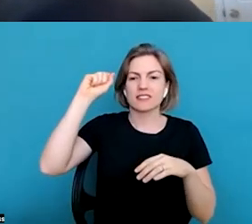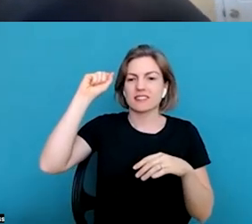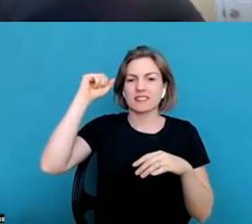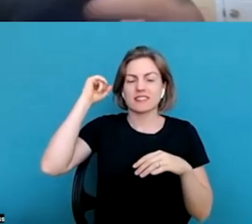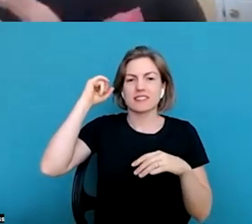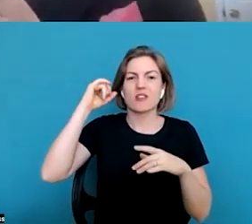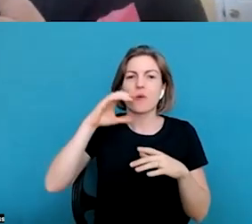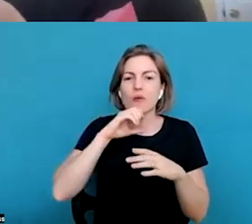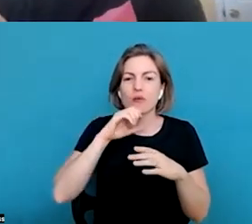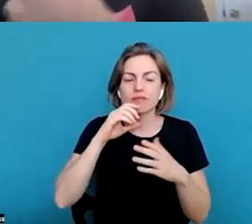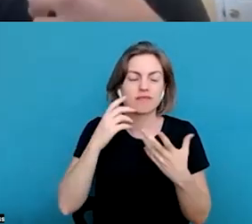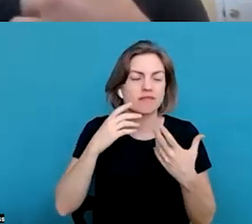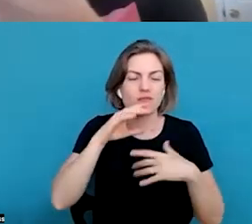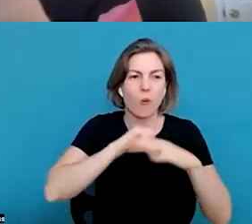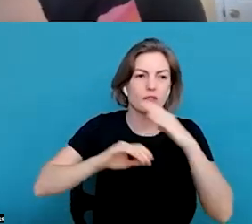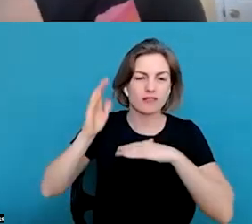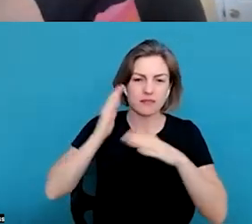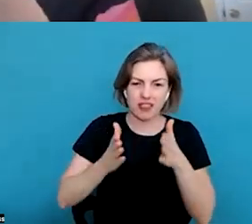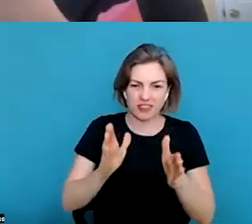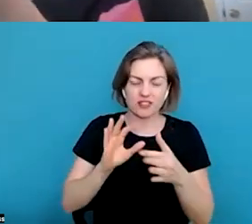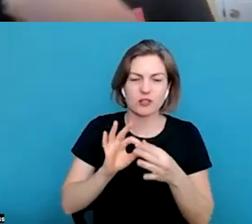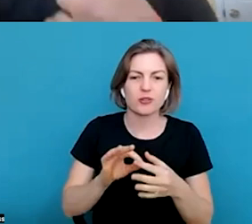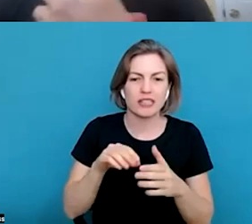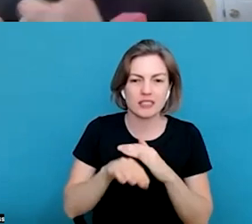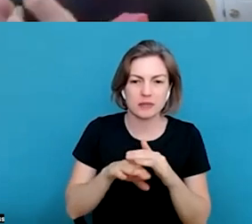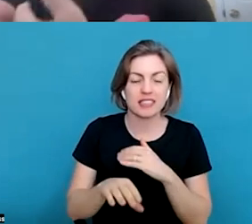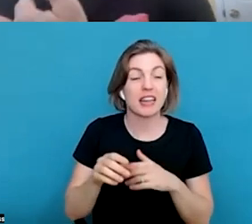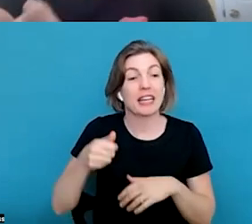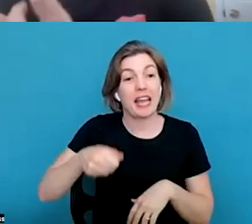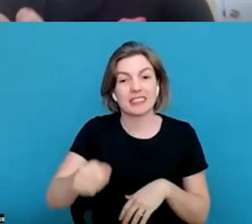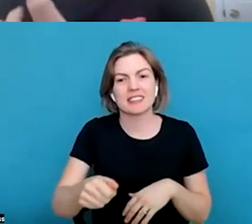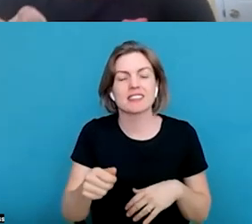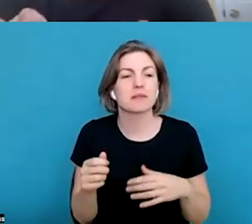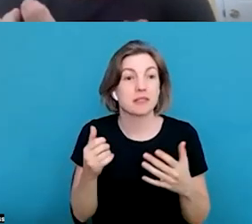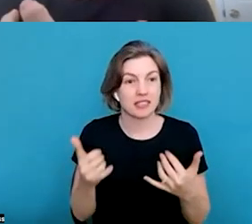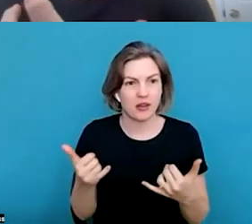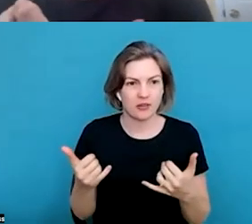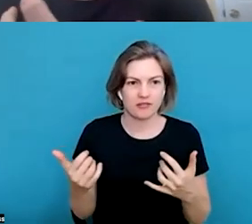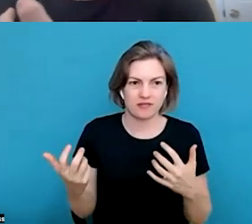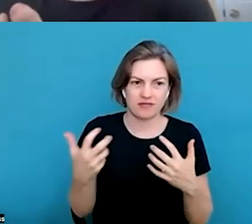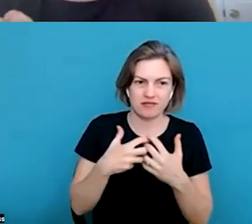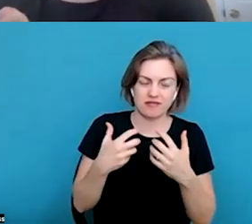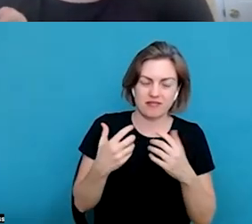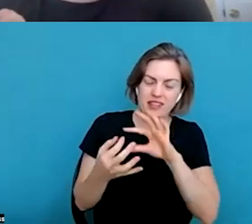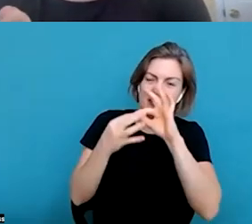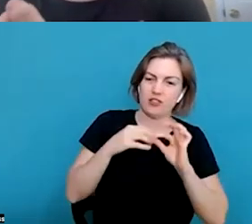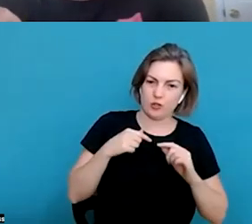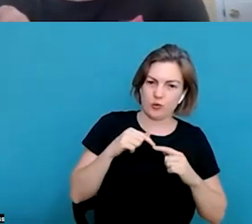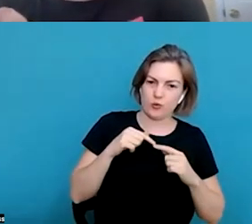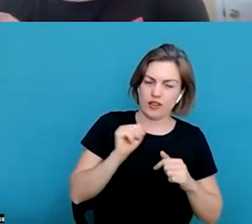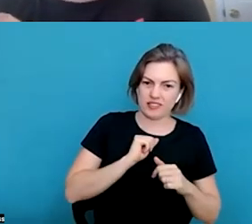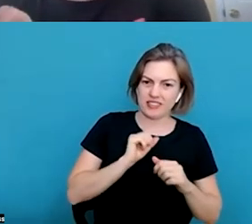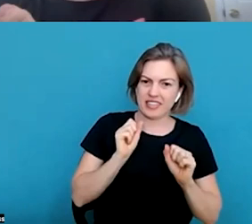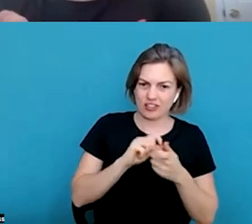things. And if we're thinking about that is now very personal, then it's going to change some of these identity